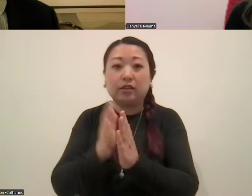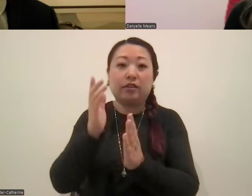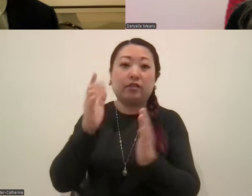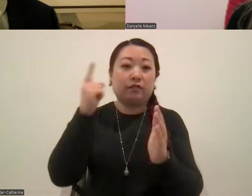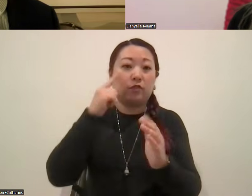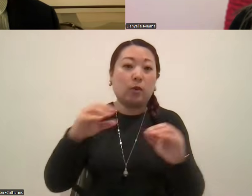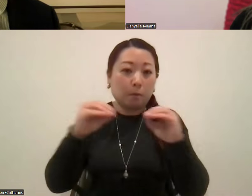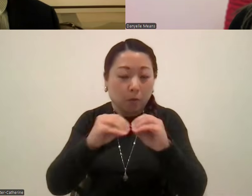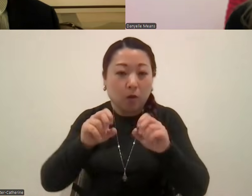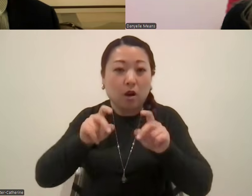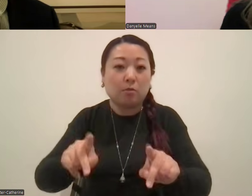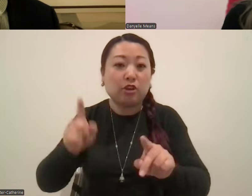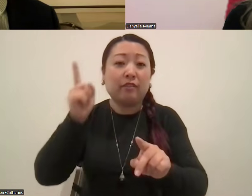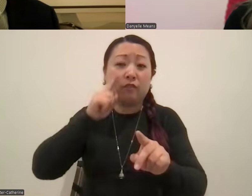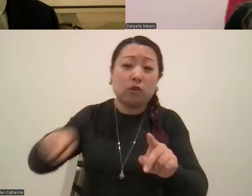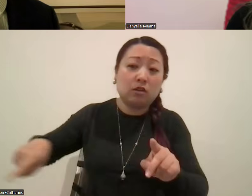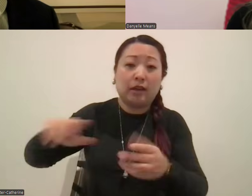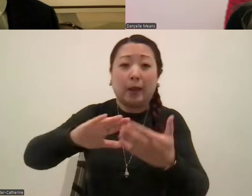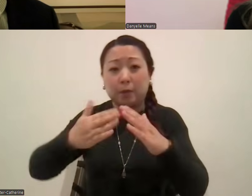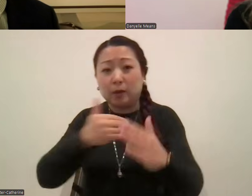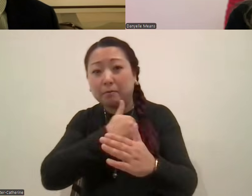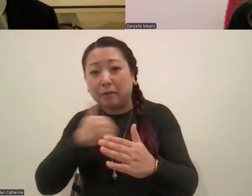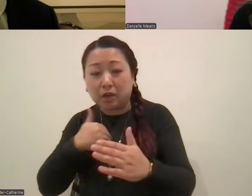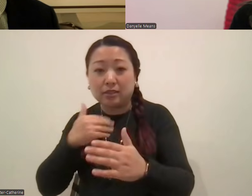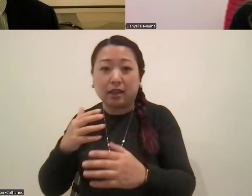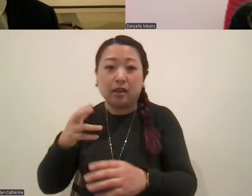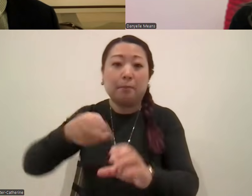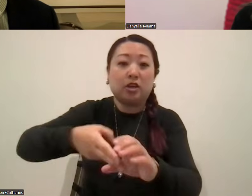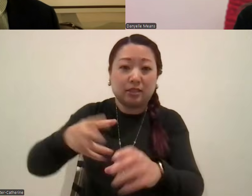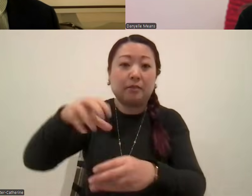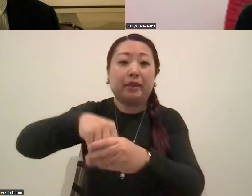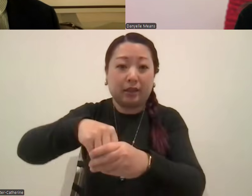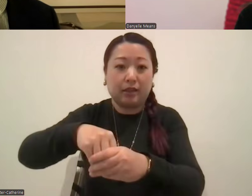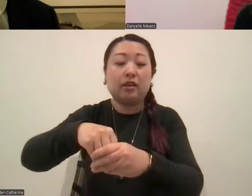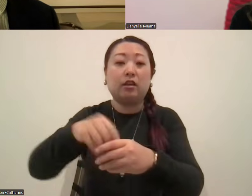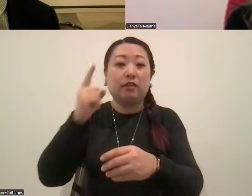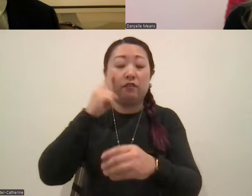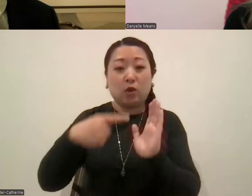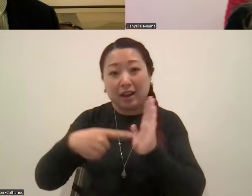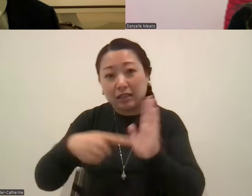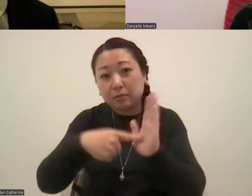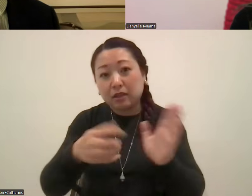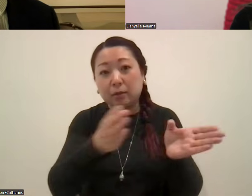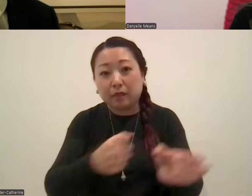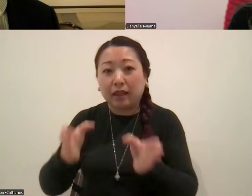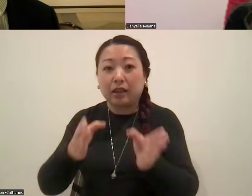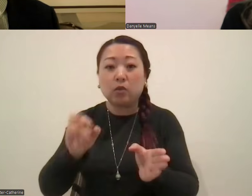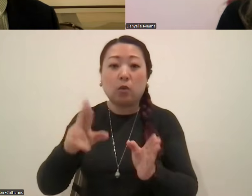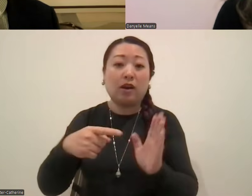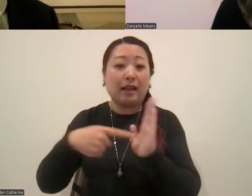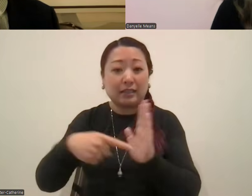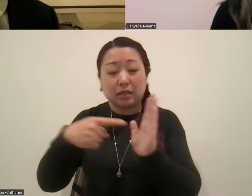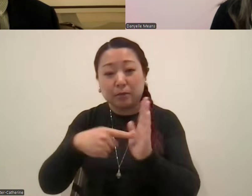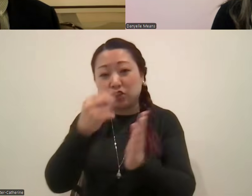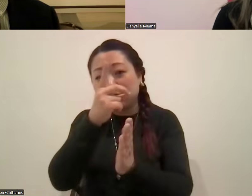for community members to participate in exhibition planning and exhibition design.